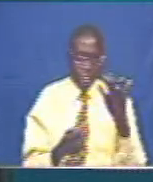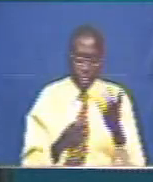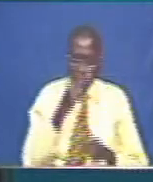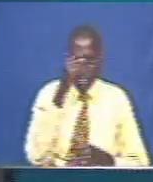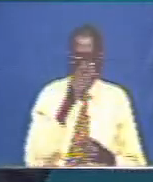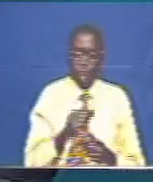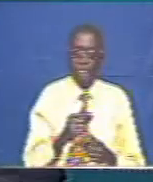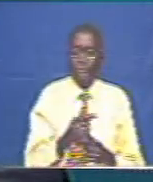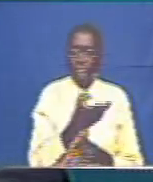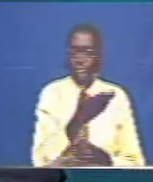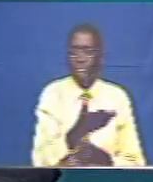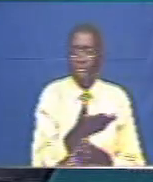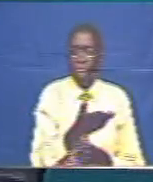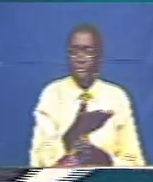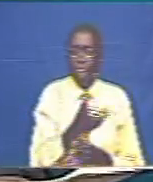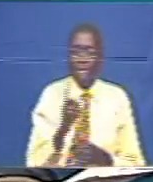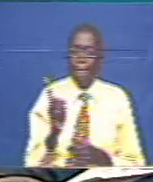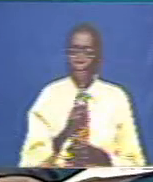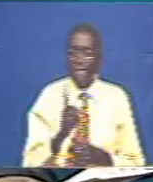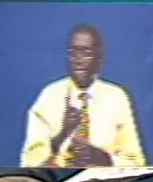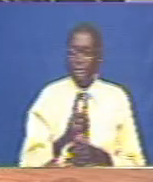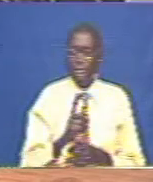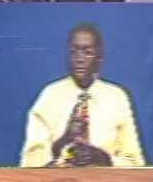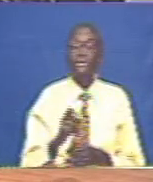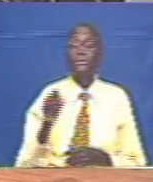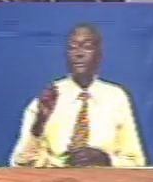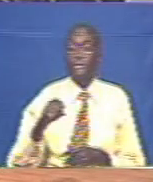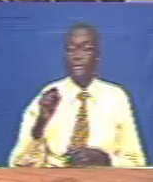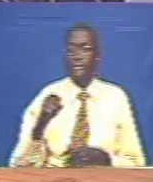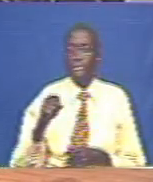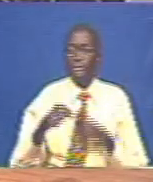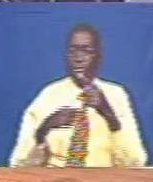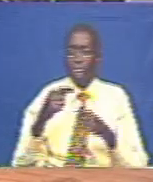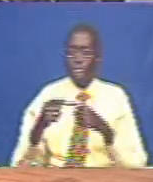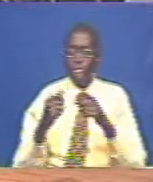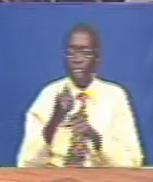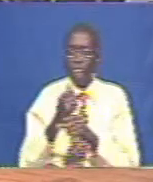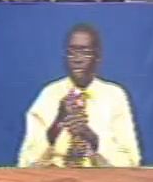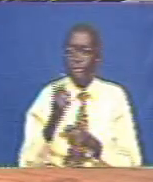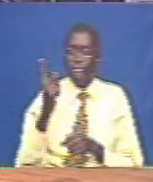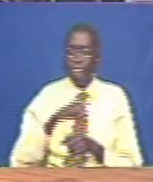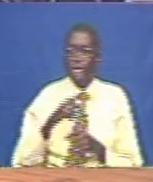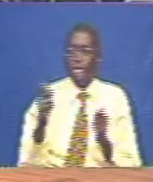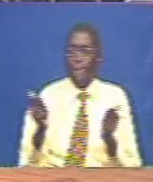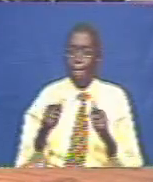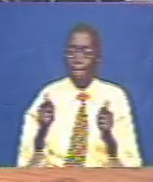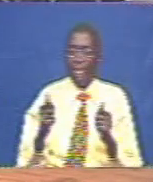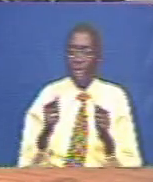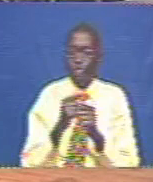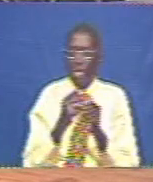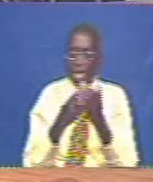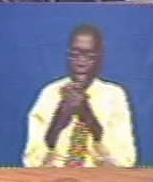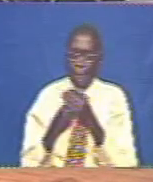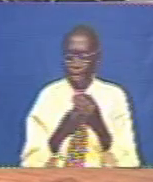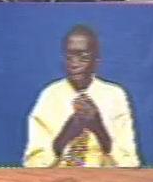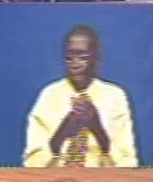lying with the Line Ministry. Yeah, but we are working on it. We're still working on it. Yeah, we're working on it as partners, mm-hmm, very closely,